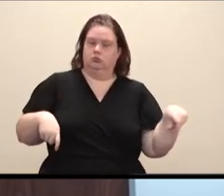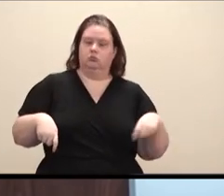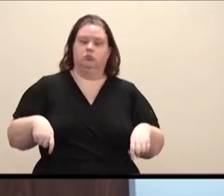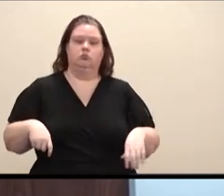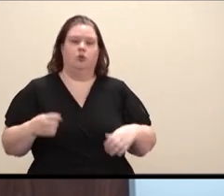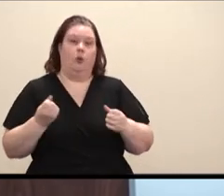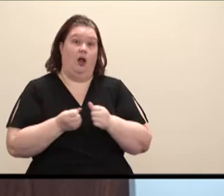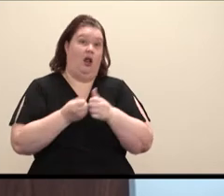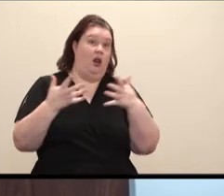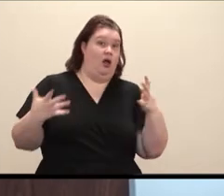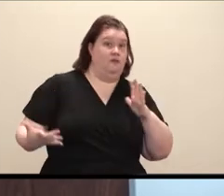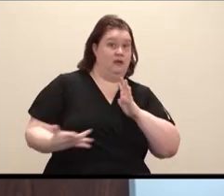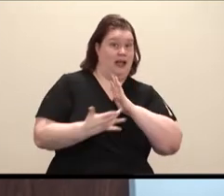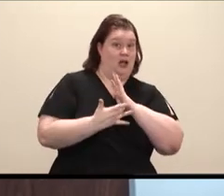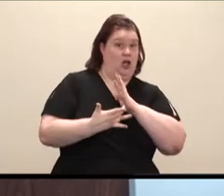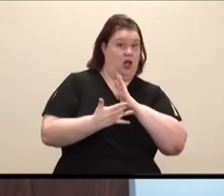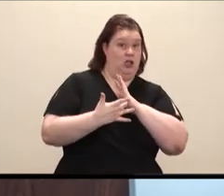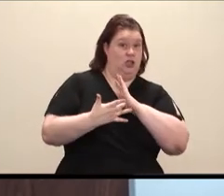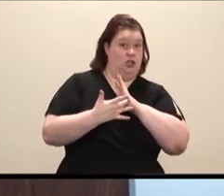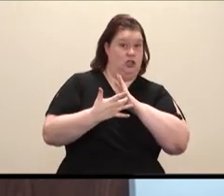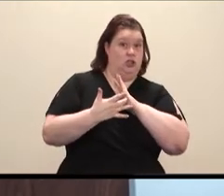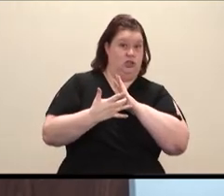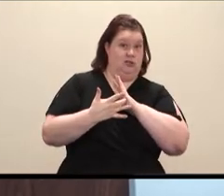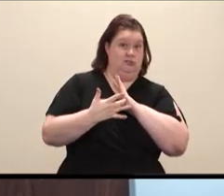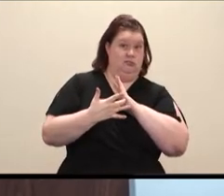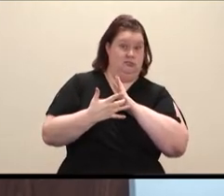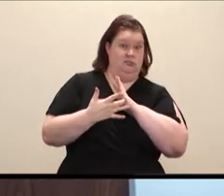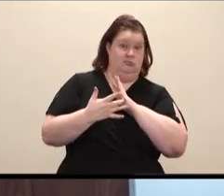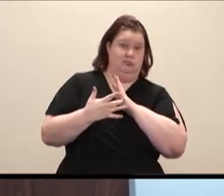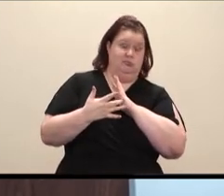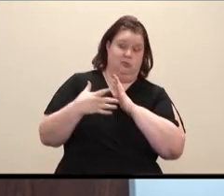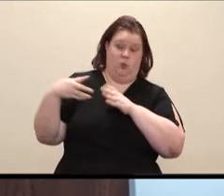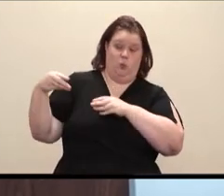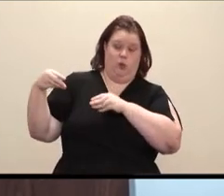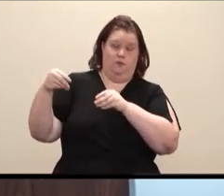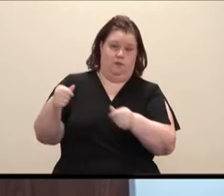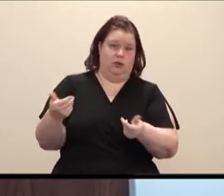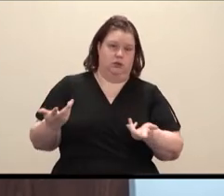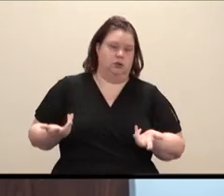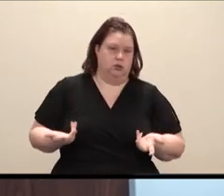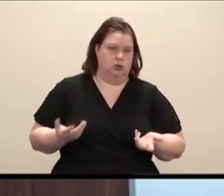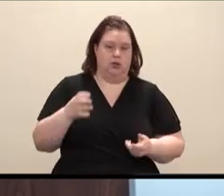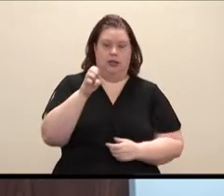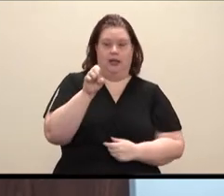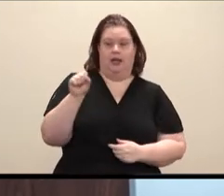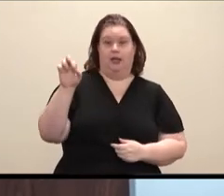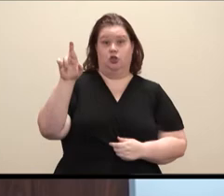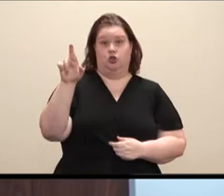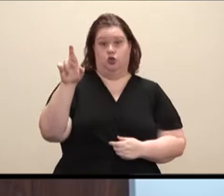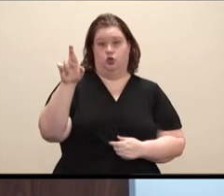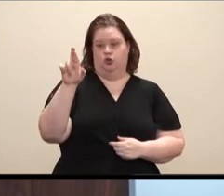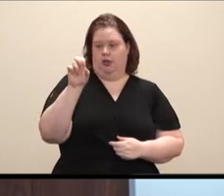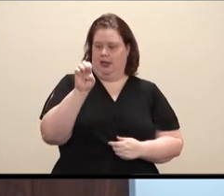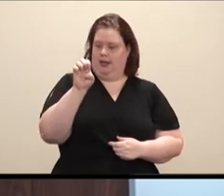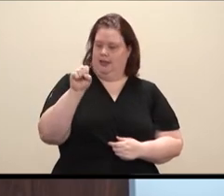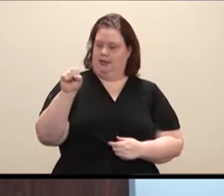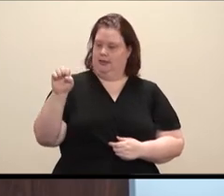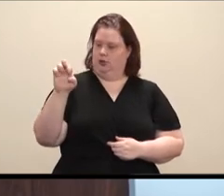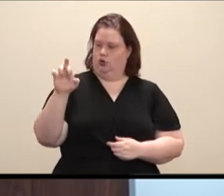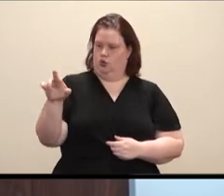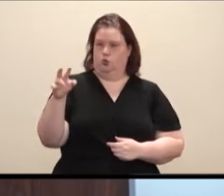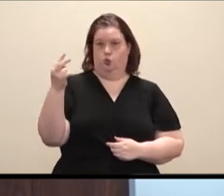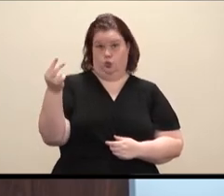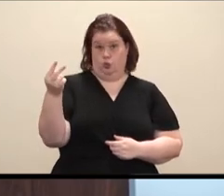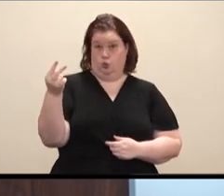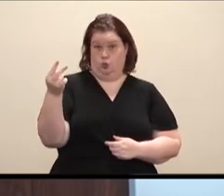lot of our technology actually did get funded through the federal funds. And then the ESSER II, as I said, we've, you know,